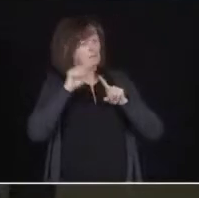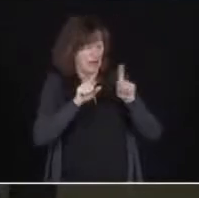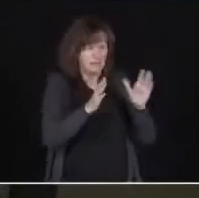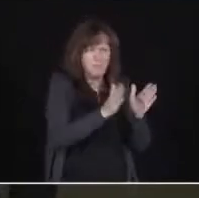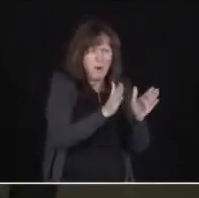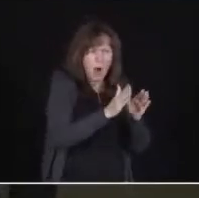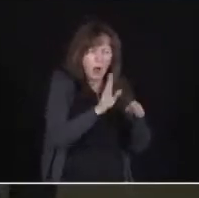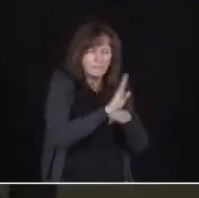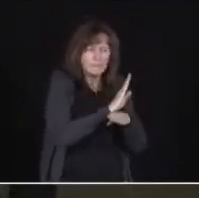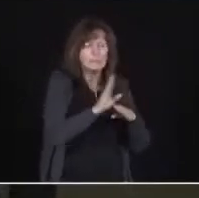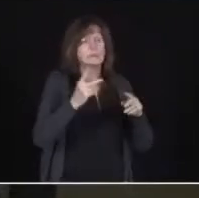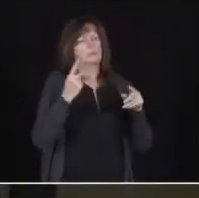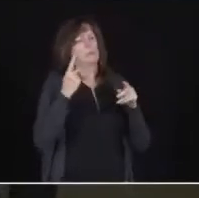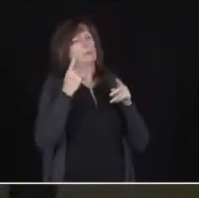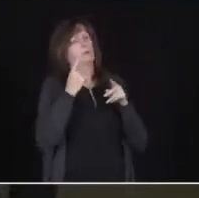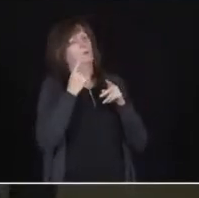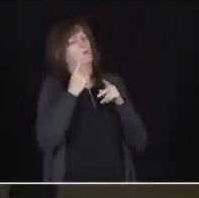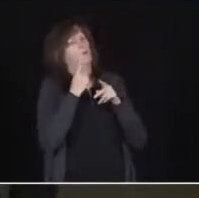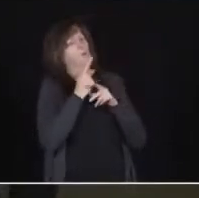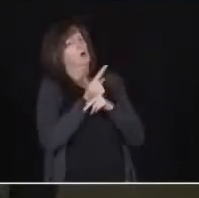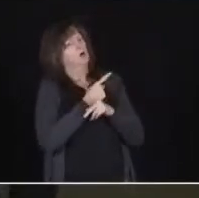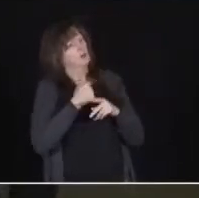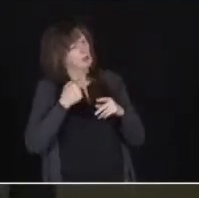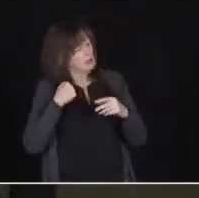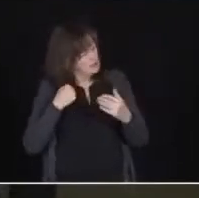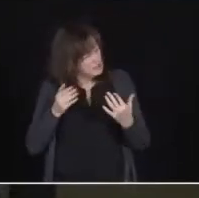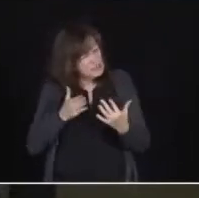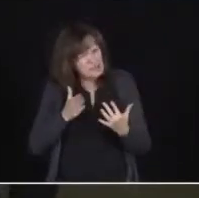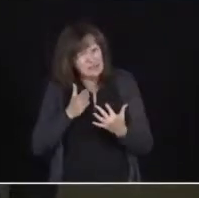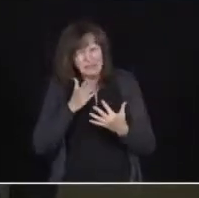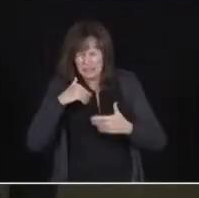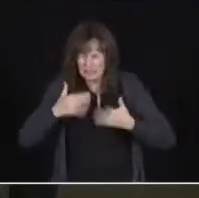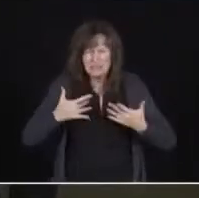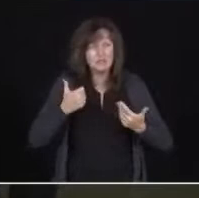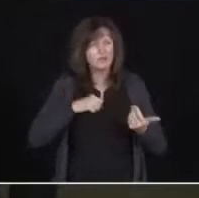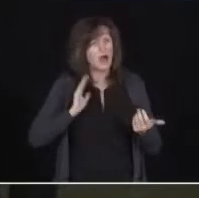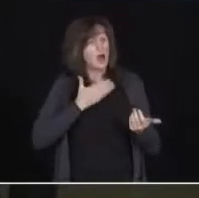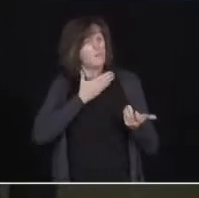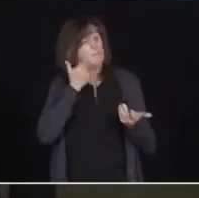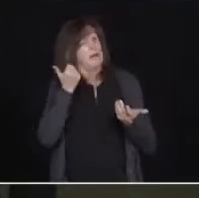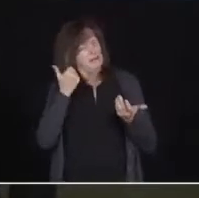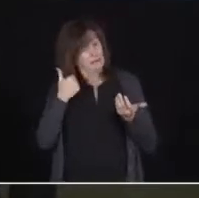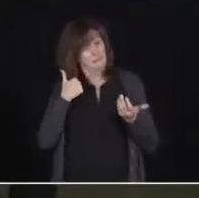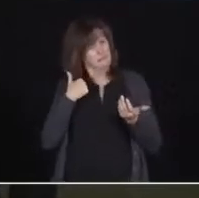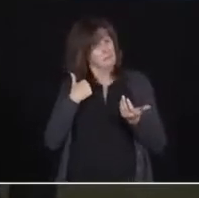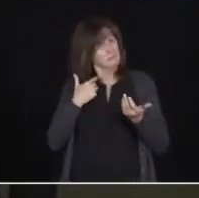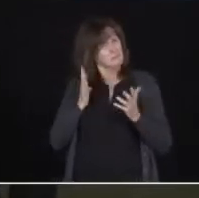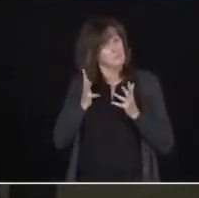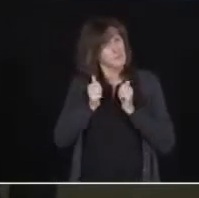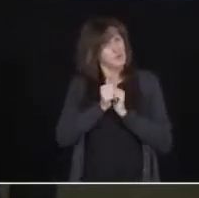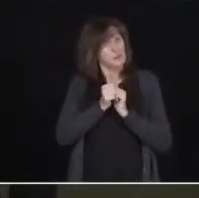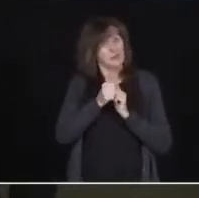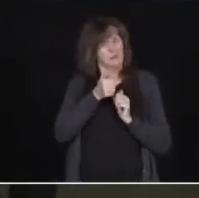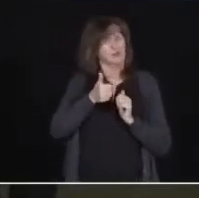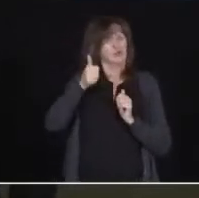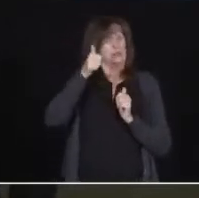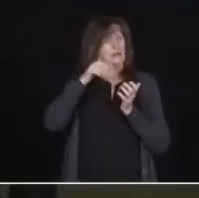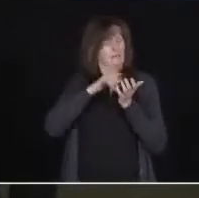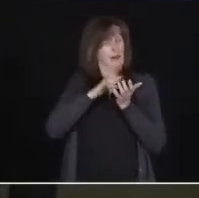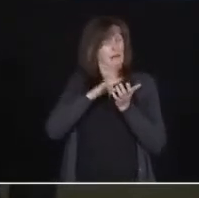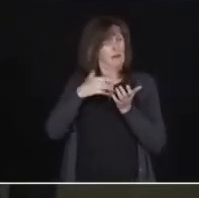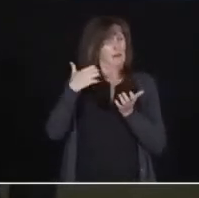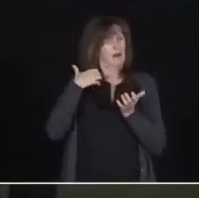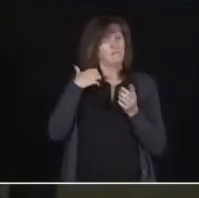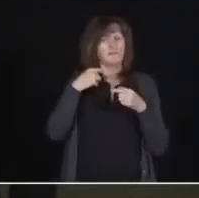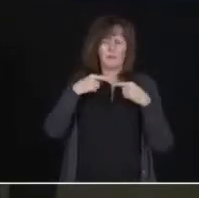we can to get through this. When I spoke to our chief medical officer the other day regarding these restaurants,